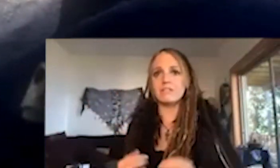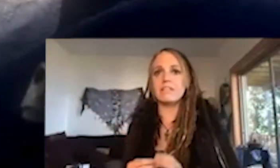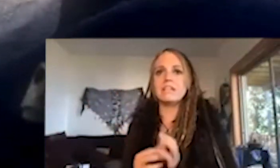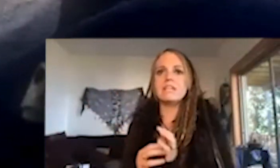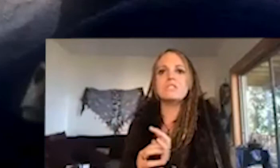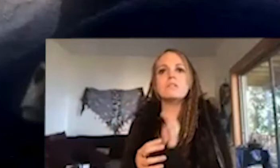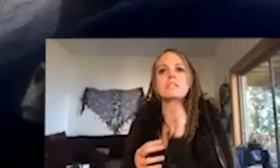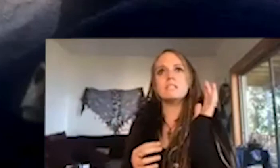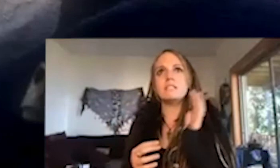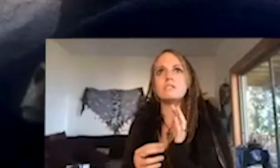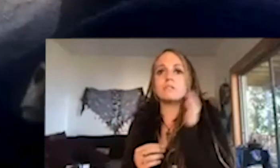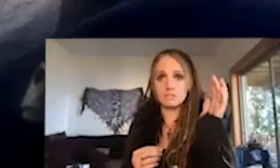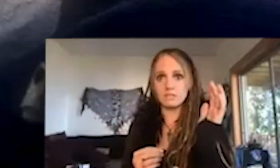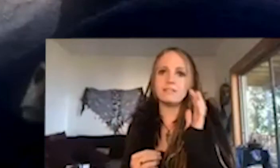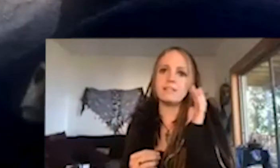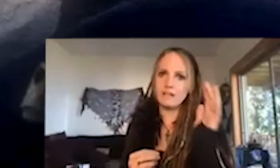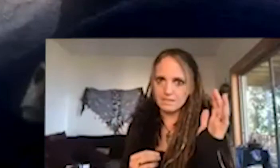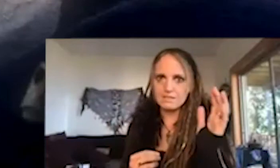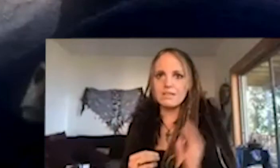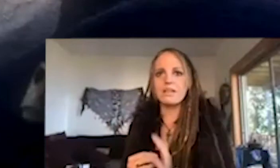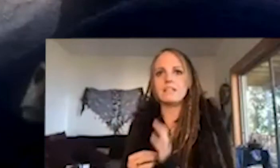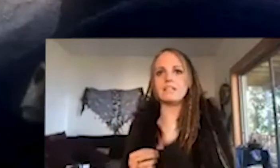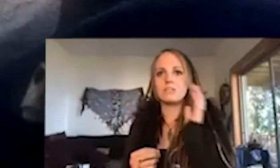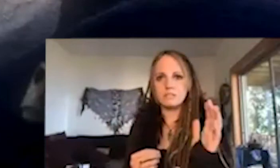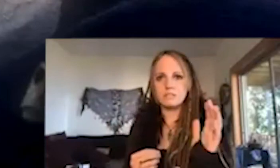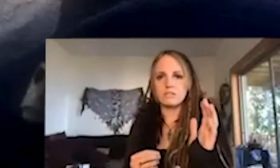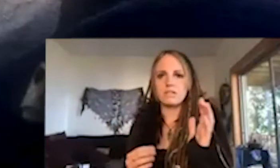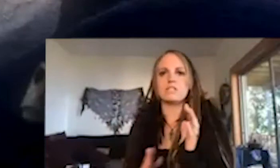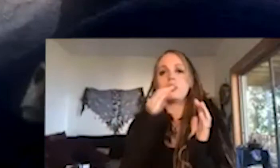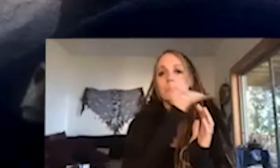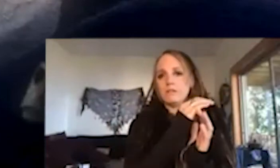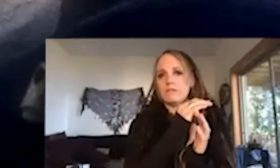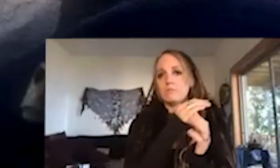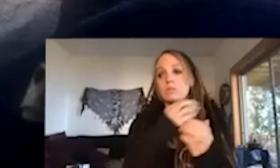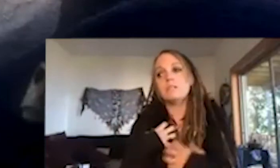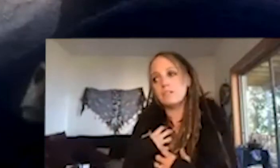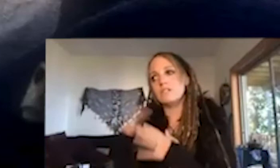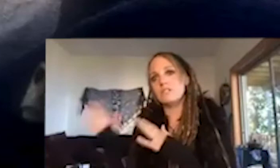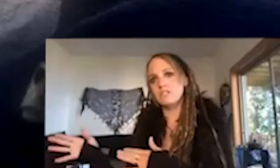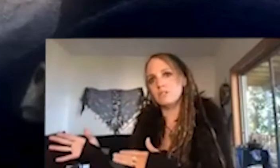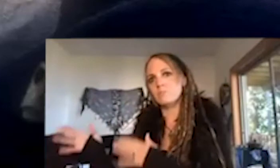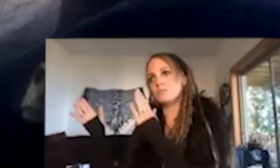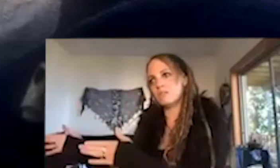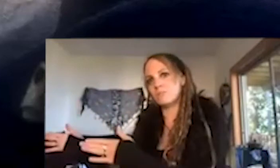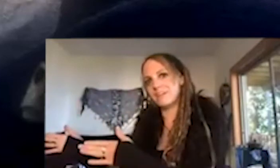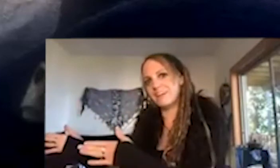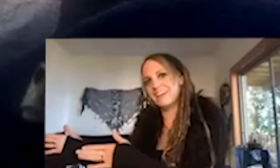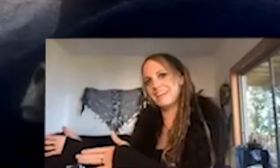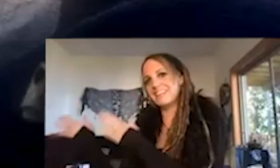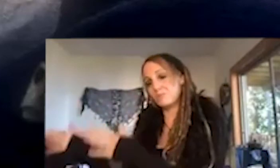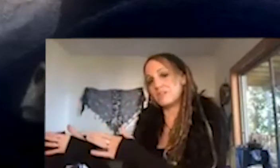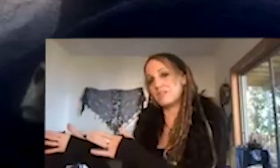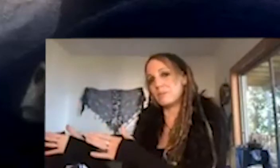So he tricks her. He lies and he tricks her into going up and over, which we all know he shouldn't do because we heard the warning